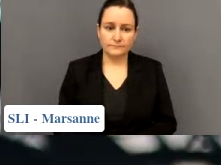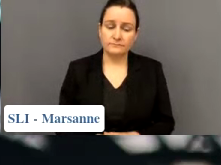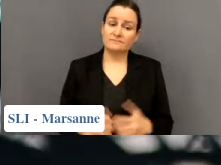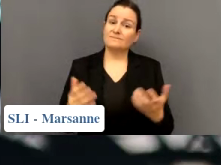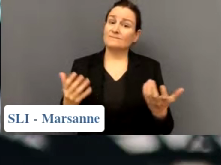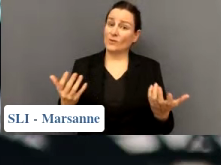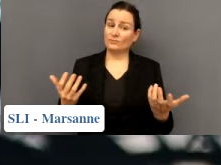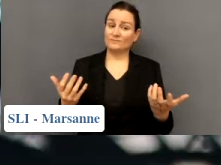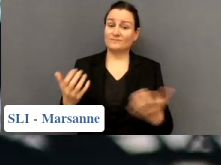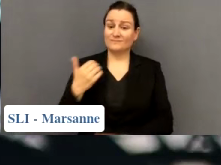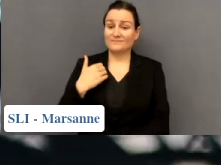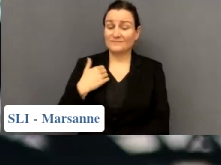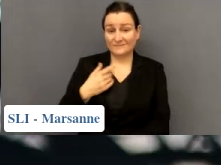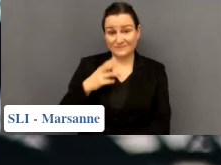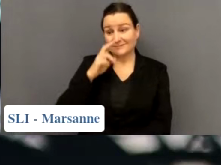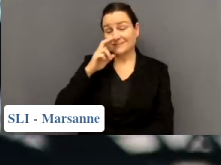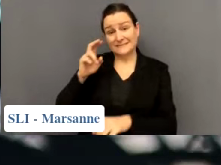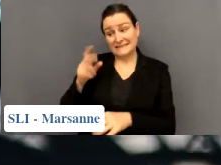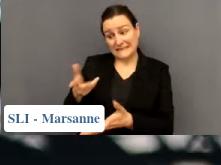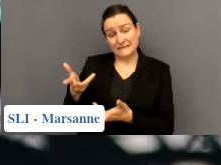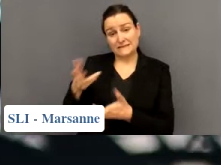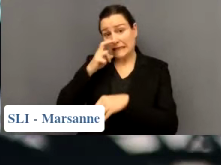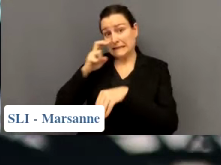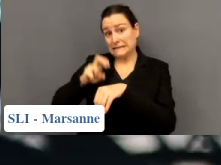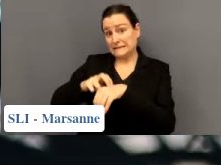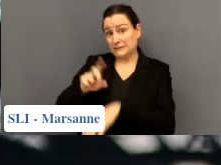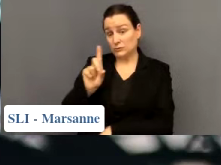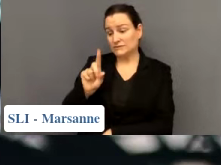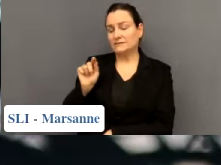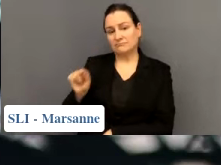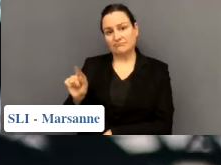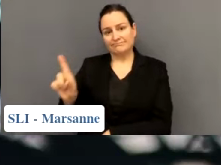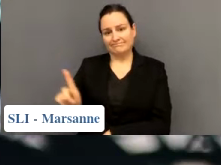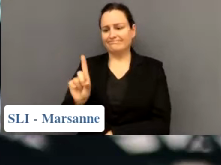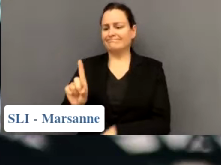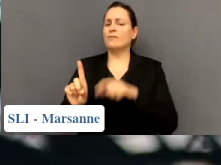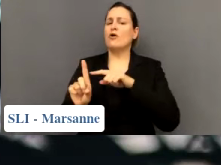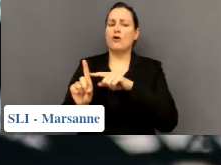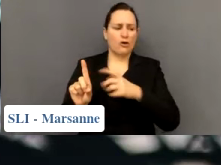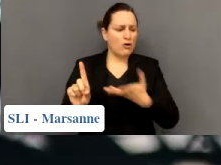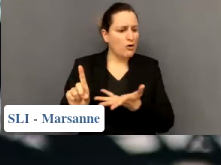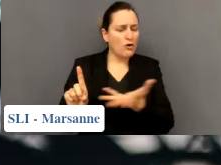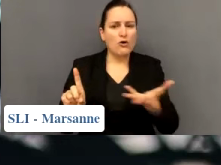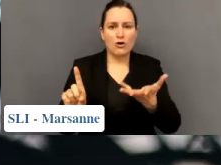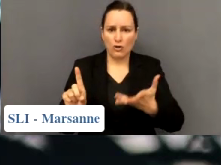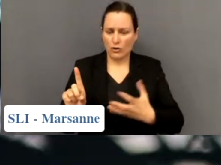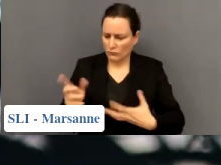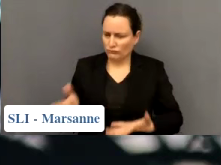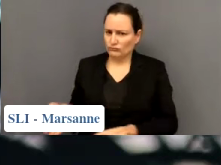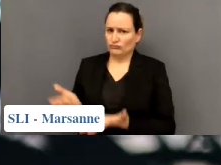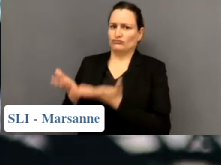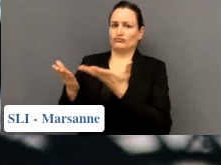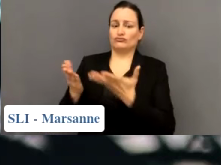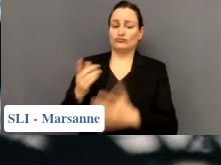leadership, bravery, and flexibility in leveraging social protection from childhood through to older